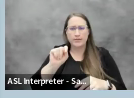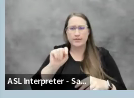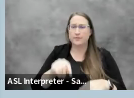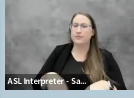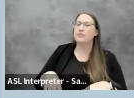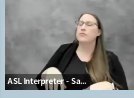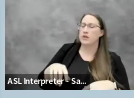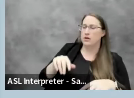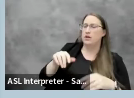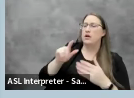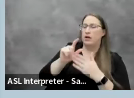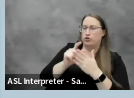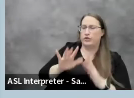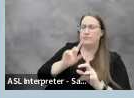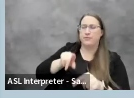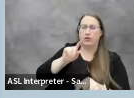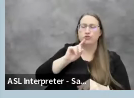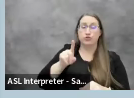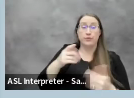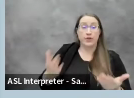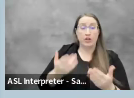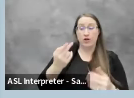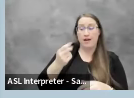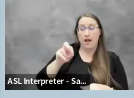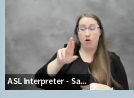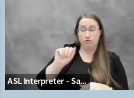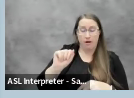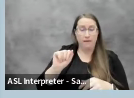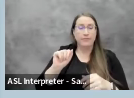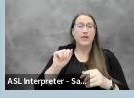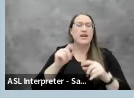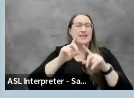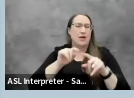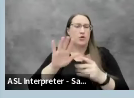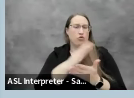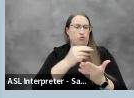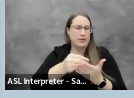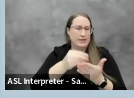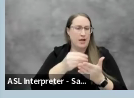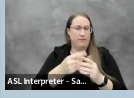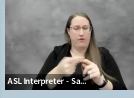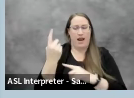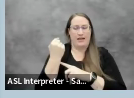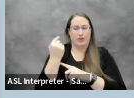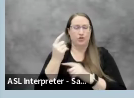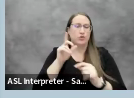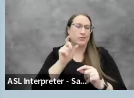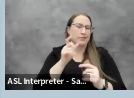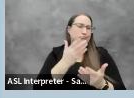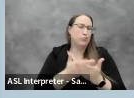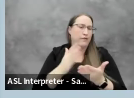So the way we charge at HERA is based on gross income from last year. So we need some kind of proof of